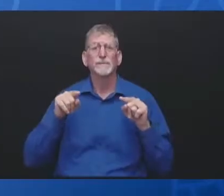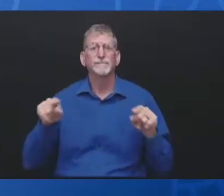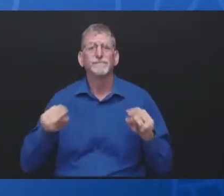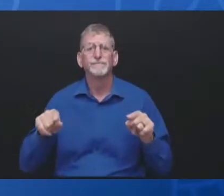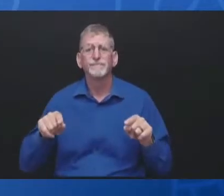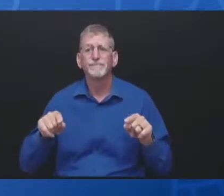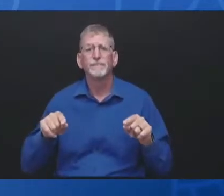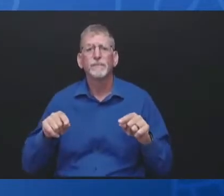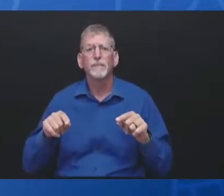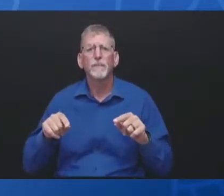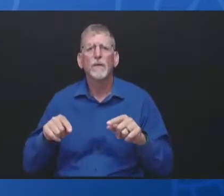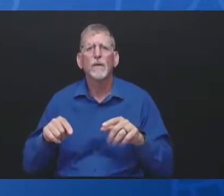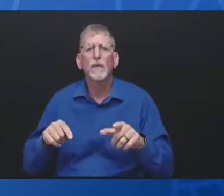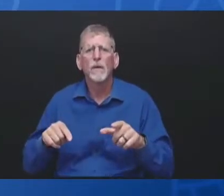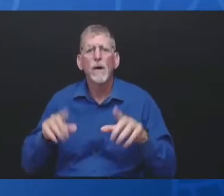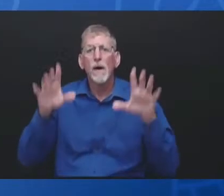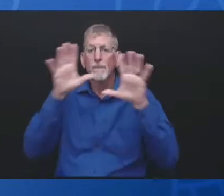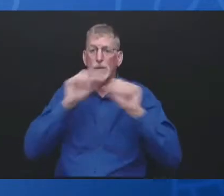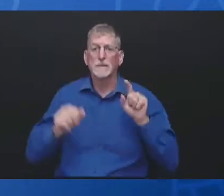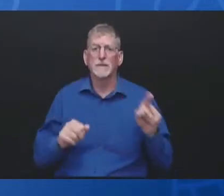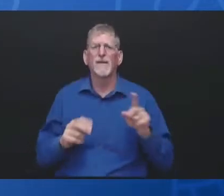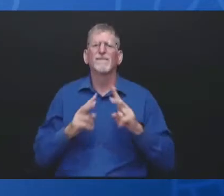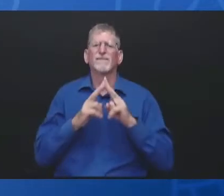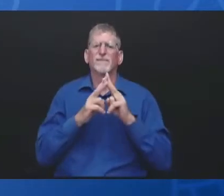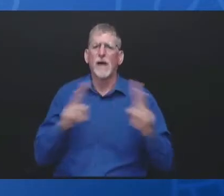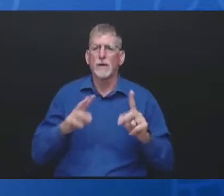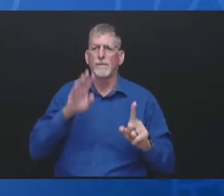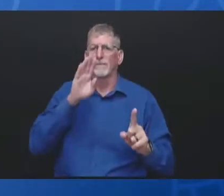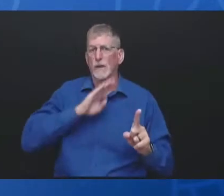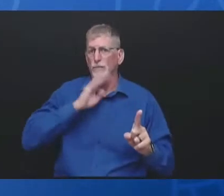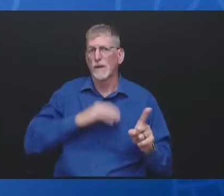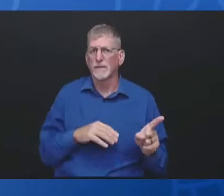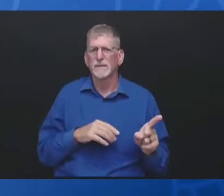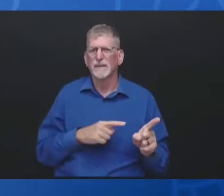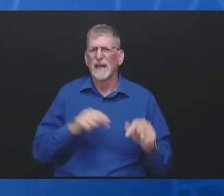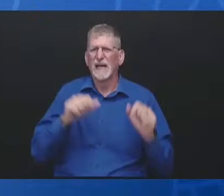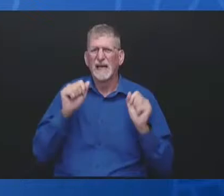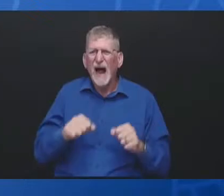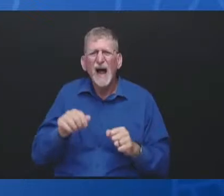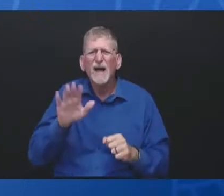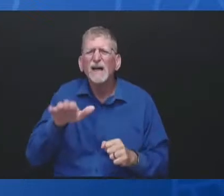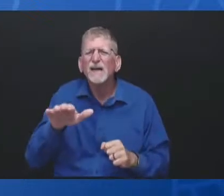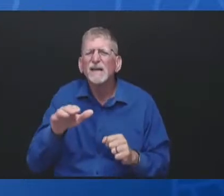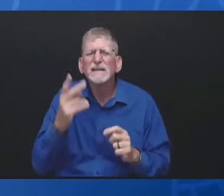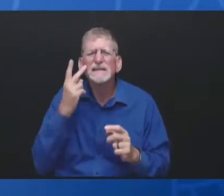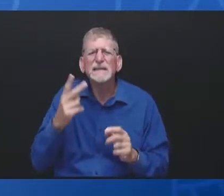it fair to expect some immediate policy adjustment? I wouldn't call it frustration.